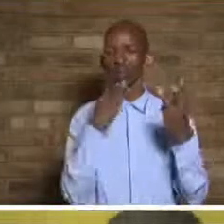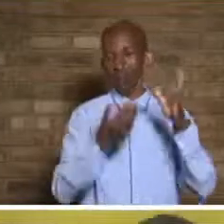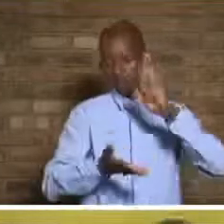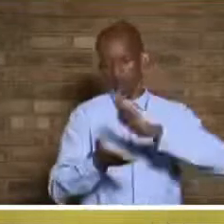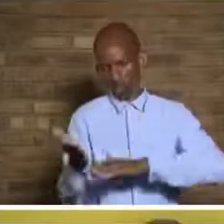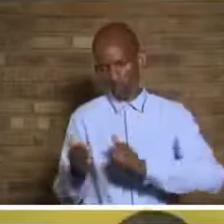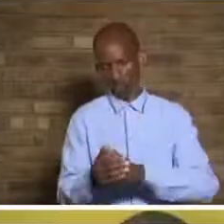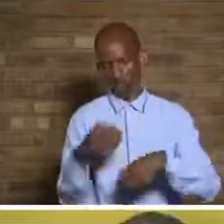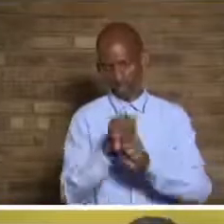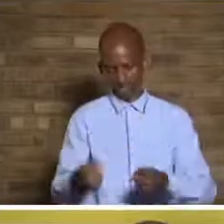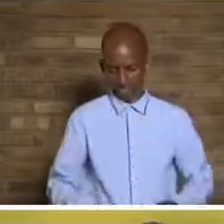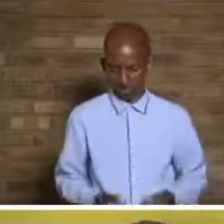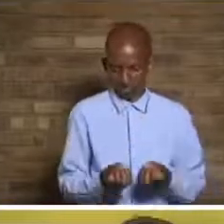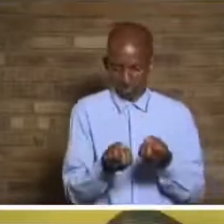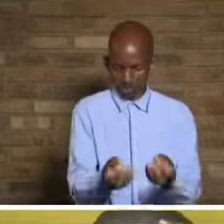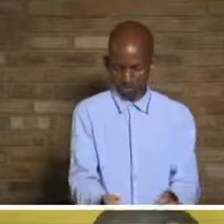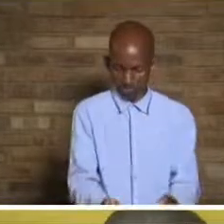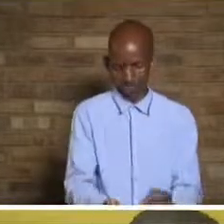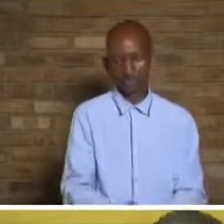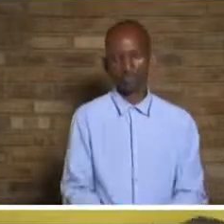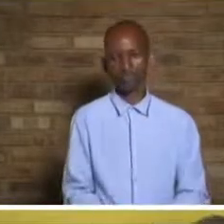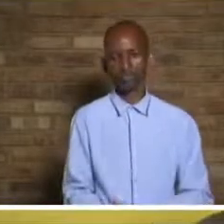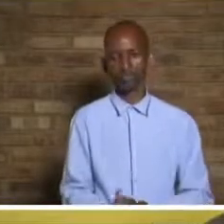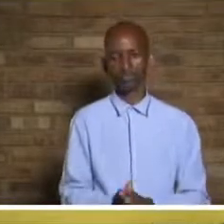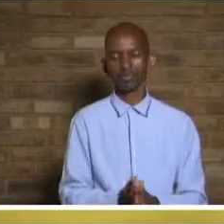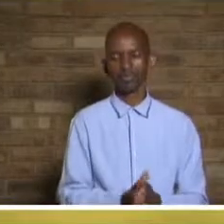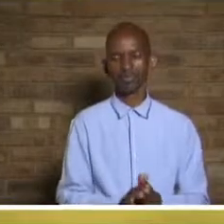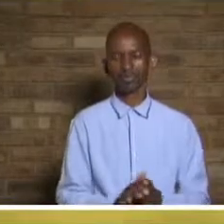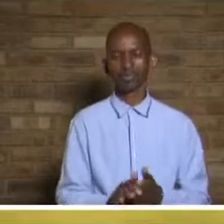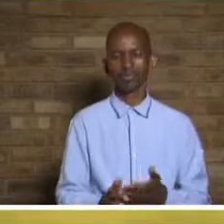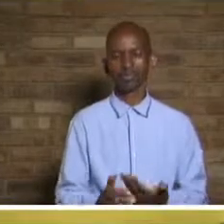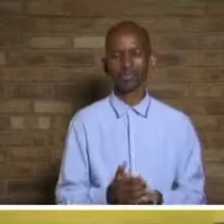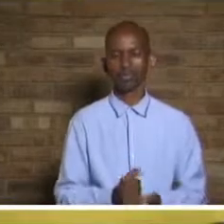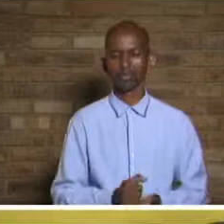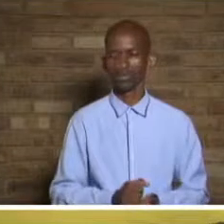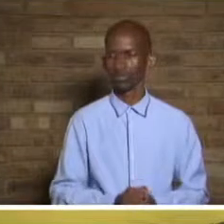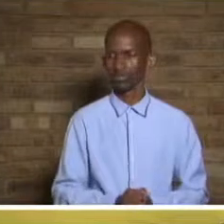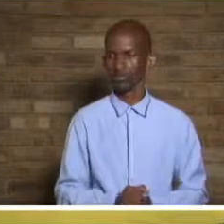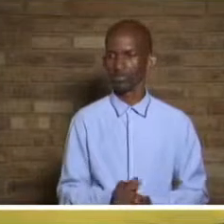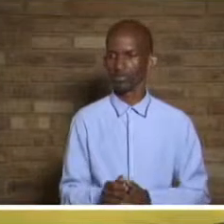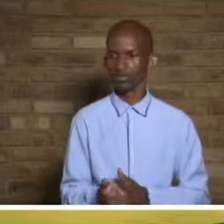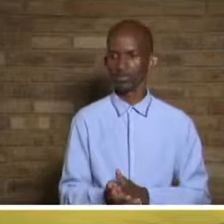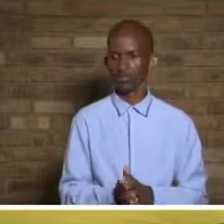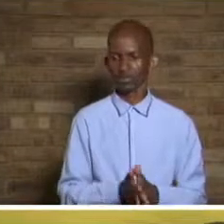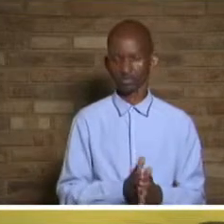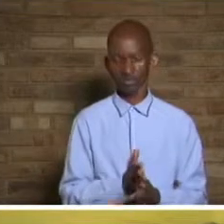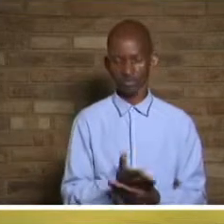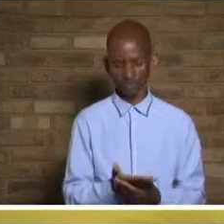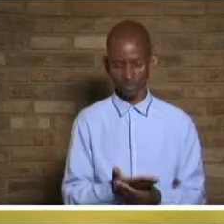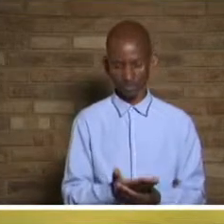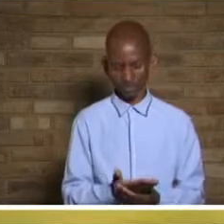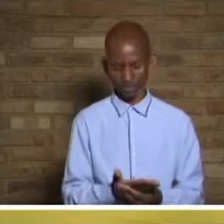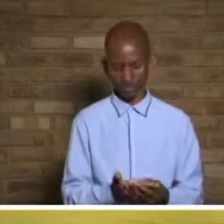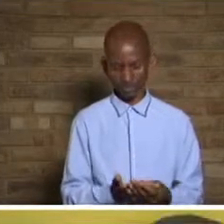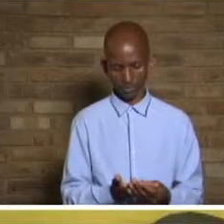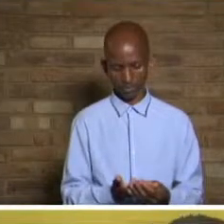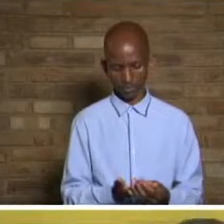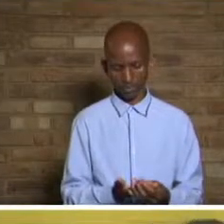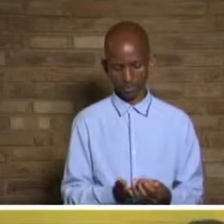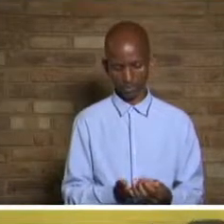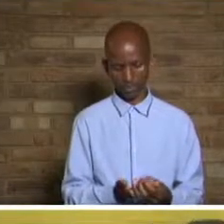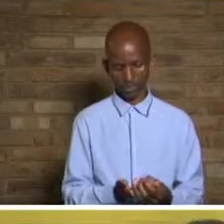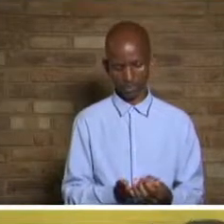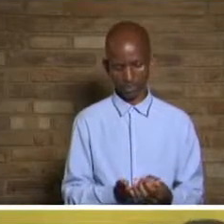for making their submissions. Sifisa ukunibonga nina nikhona nalabo sebephumile kodwa laba balethile izethulo